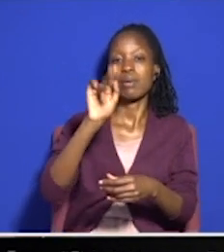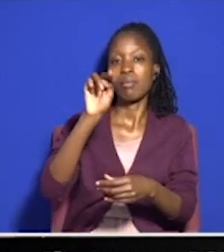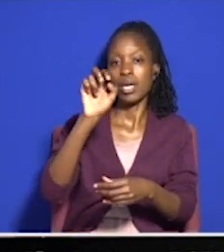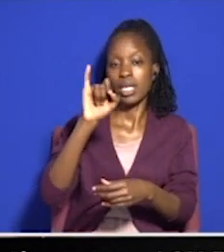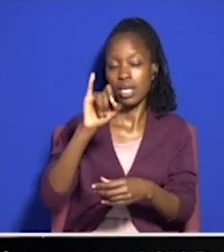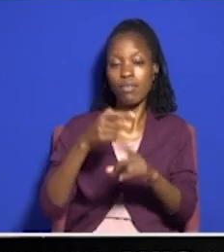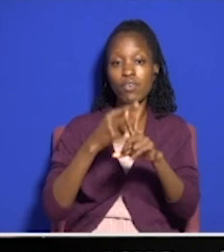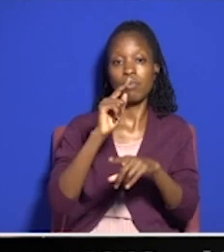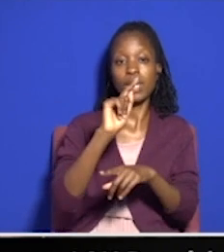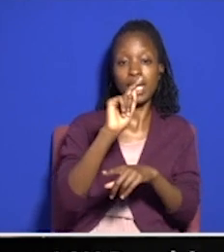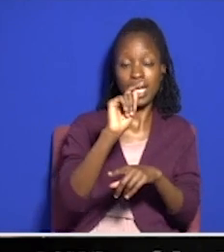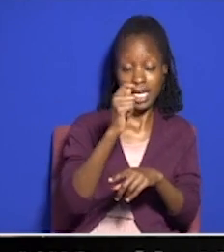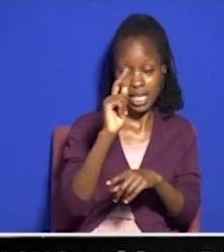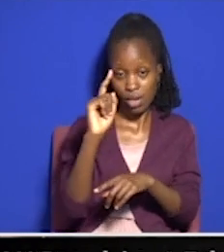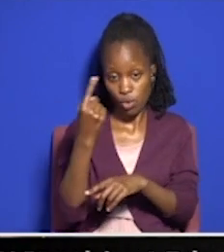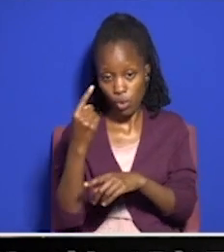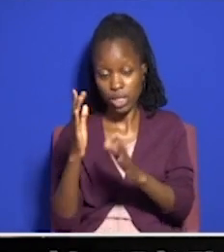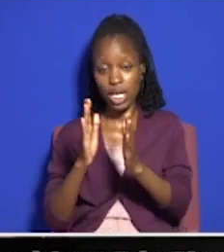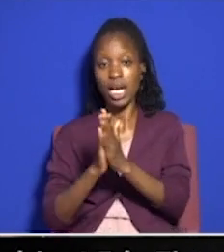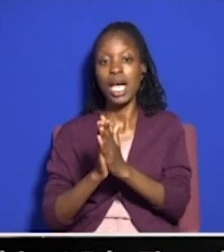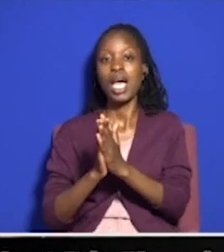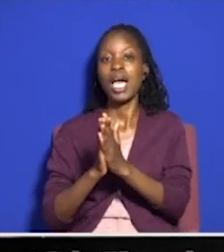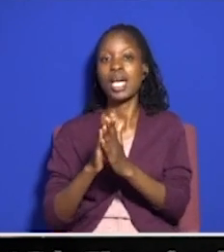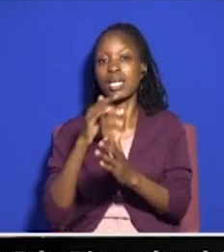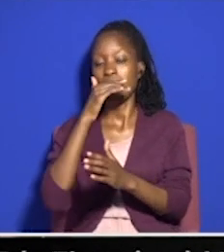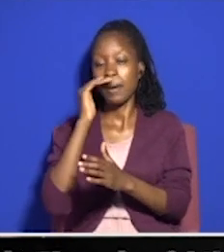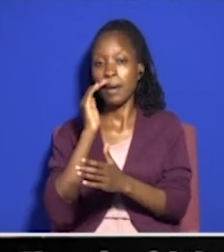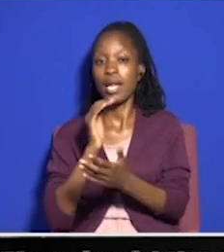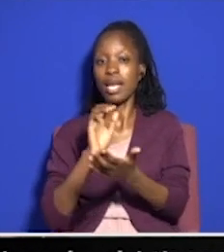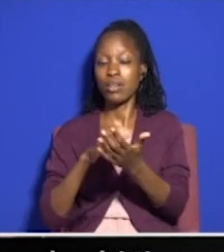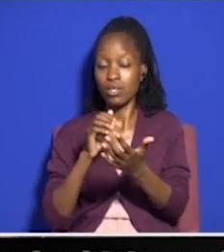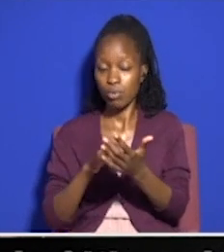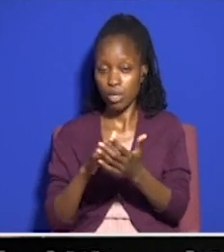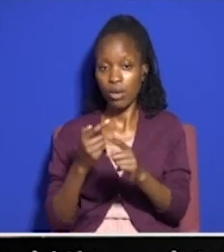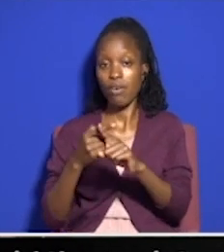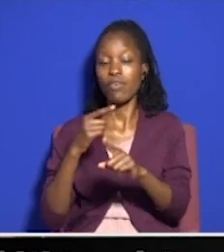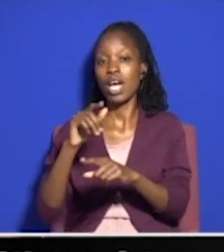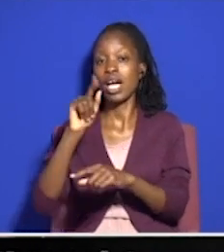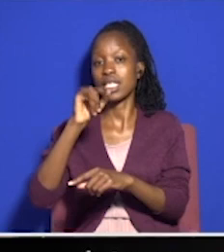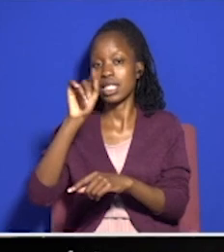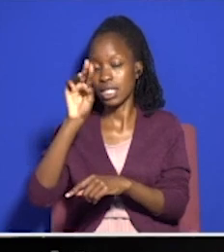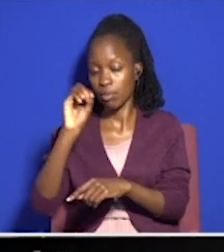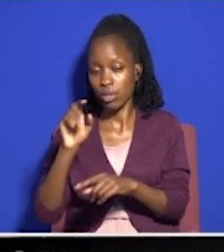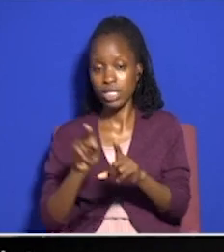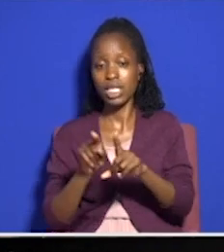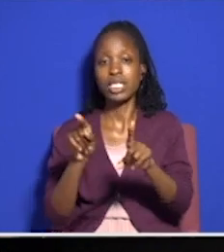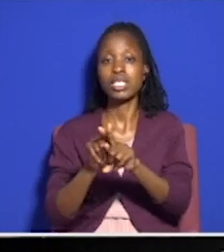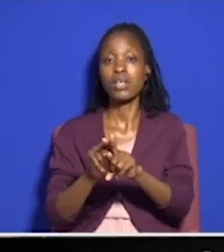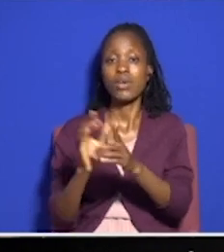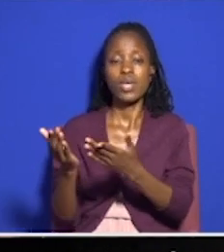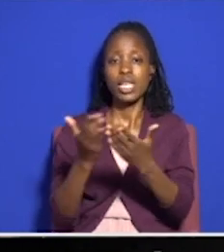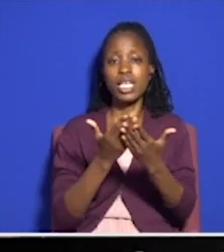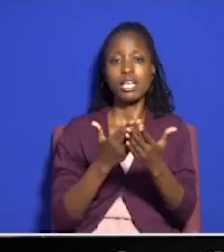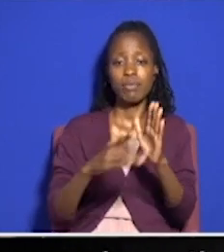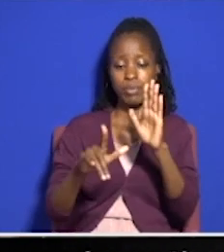the Kenya Kwanza side and Wiper Leader Kalonzo Musyoka from the Azimio side, and will recommend appropriate legal and